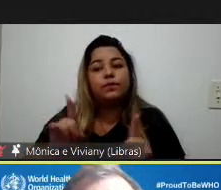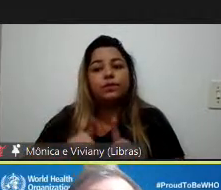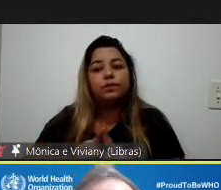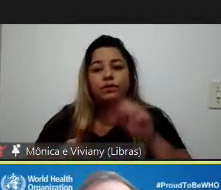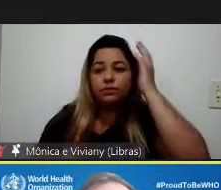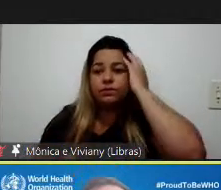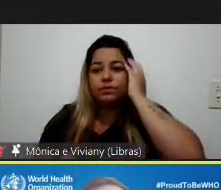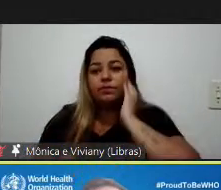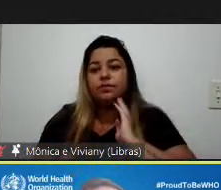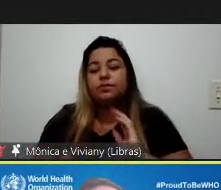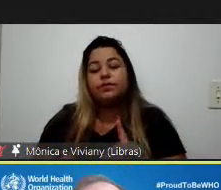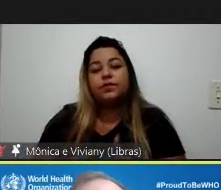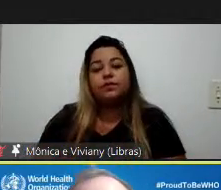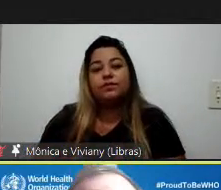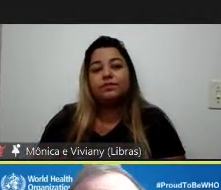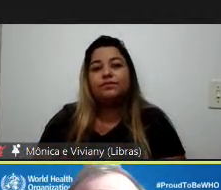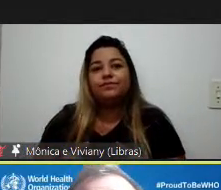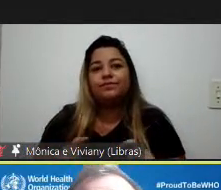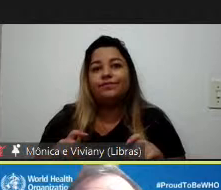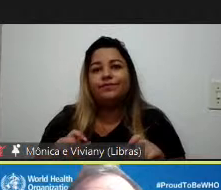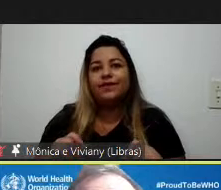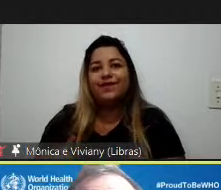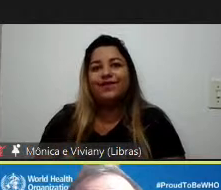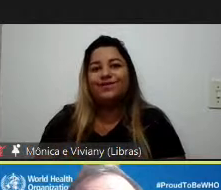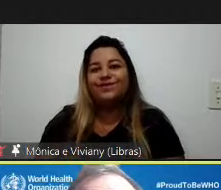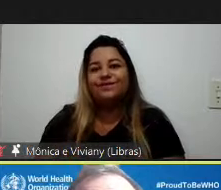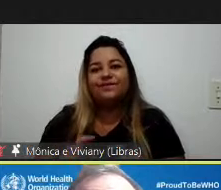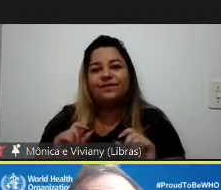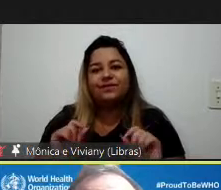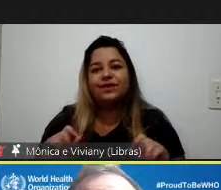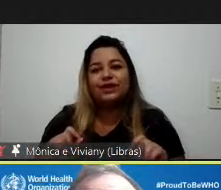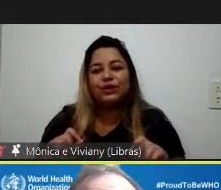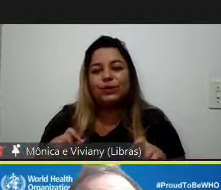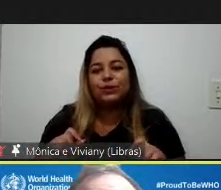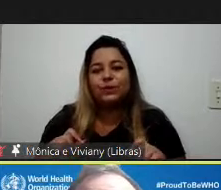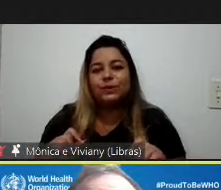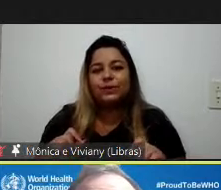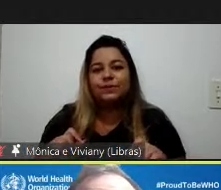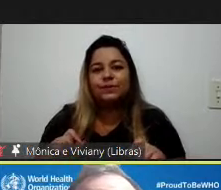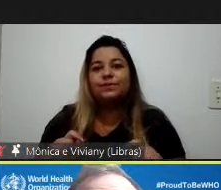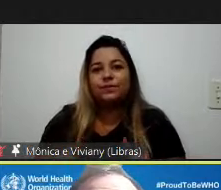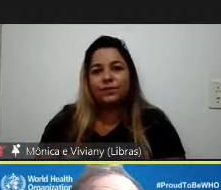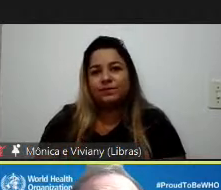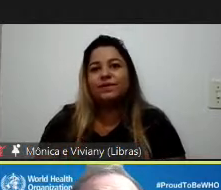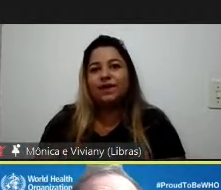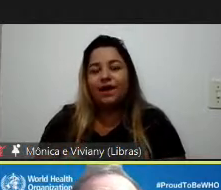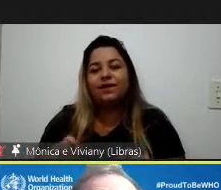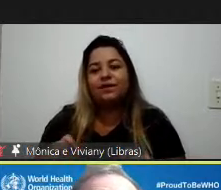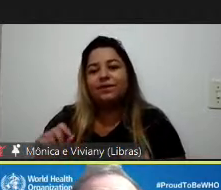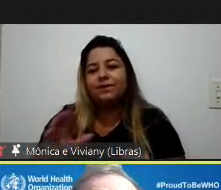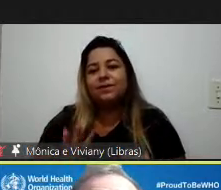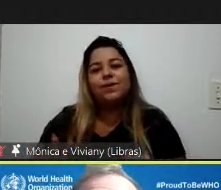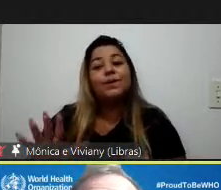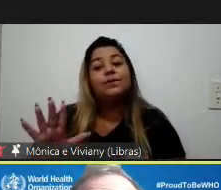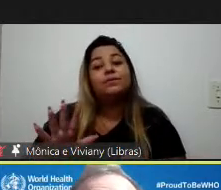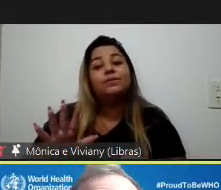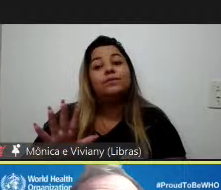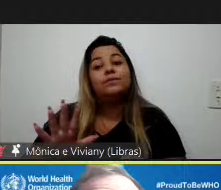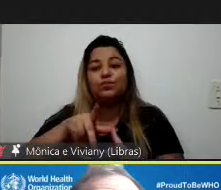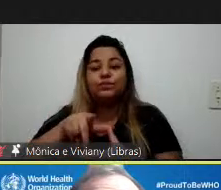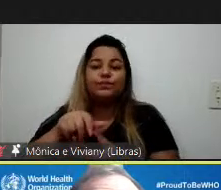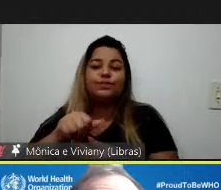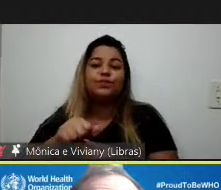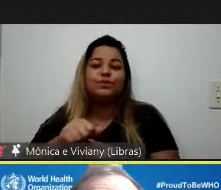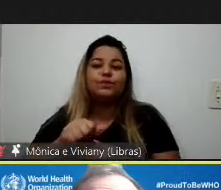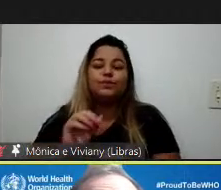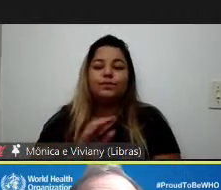reality? After the Second International Conference of Nutrition and the proclamation of a decade, WHO and